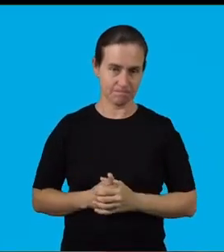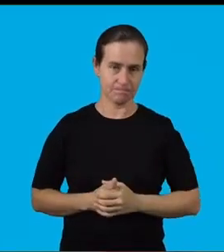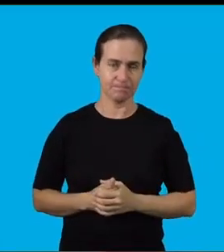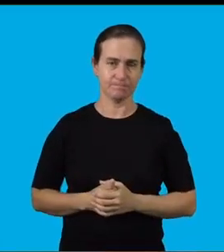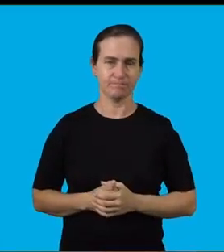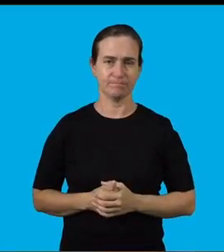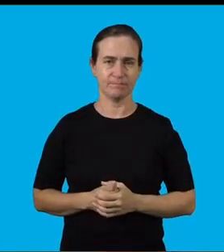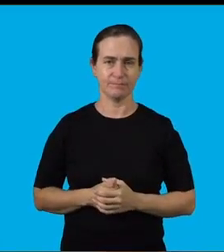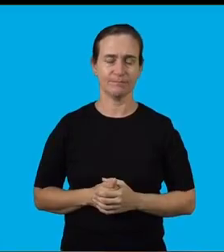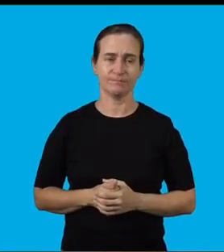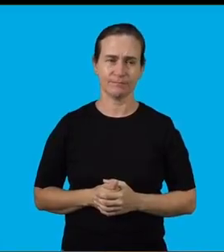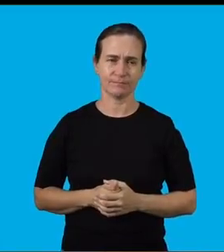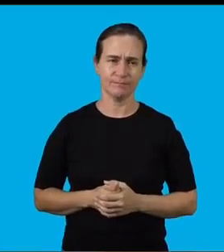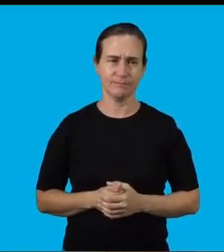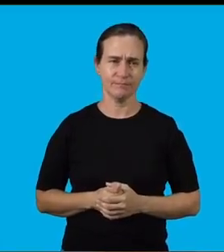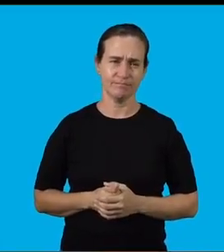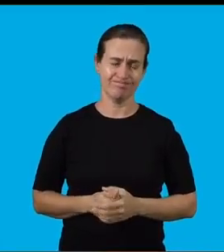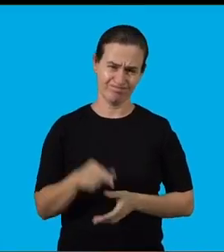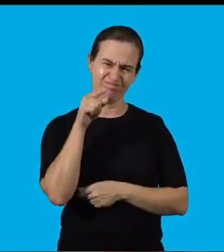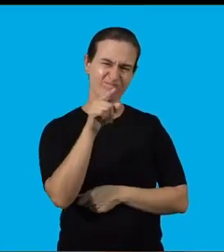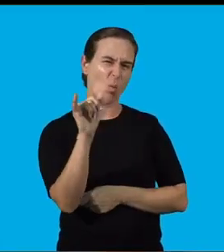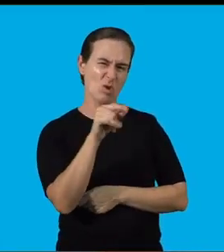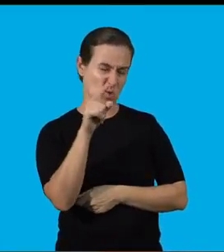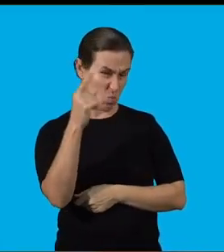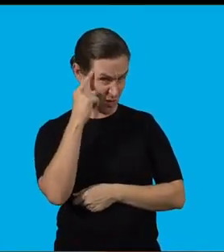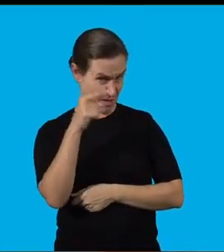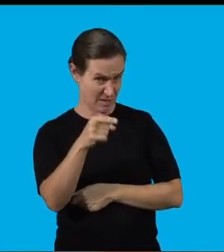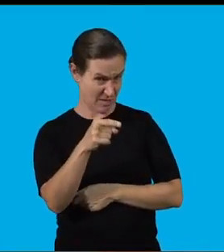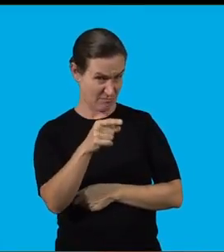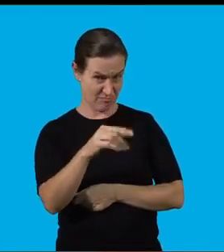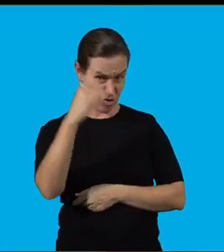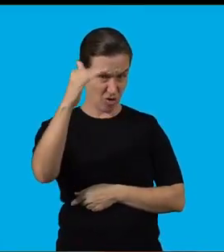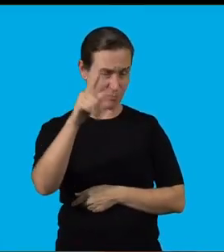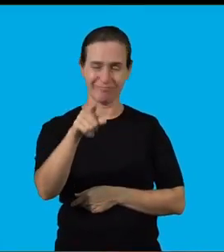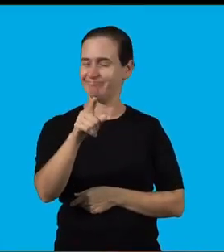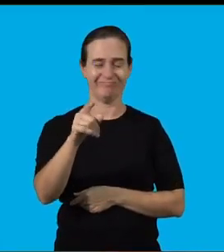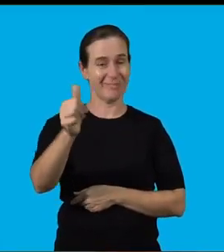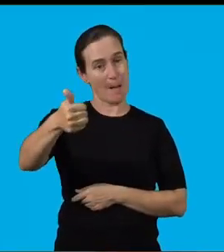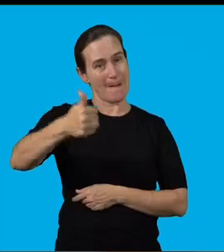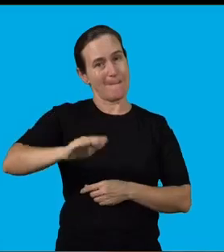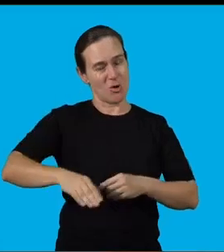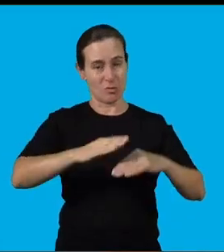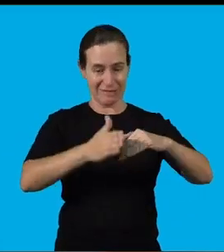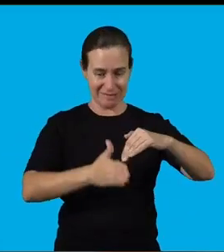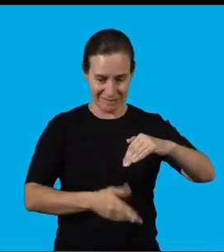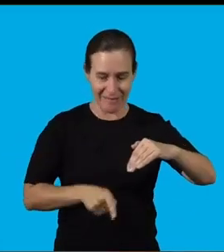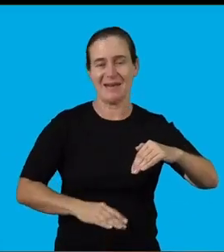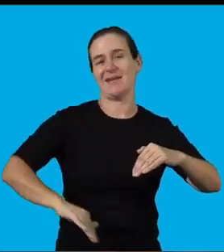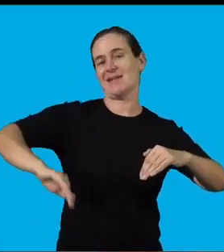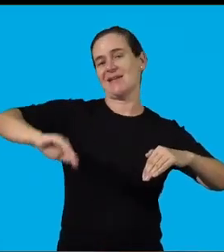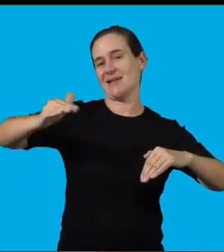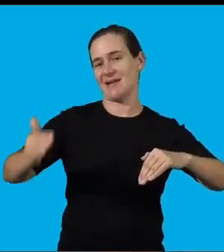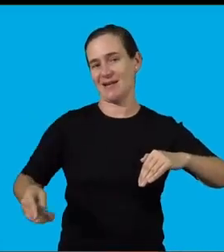you can see if you match now, does this picture match this one? No, it matches this picture. So it means that